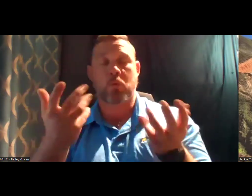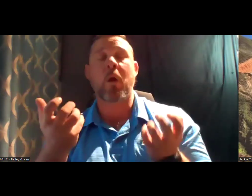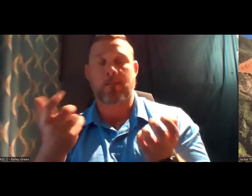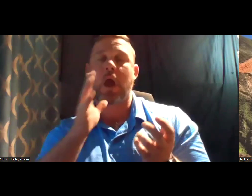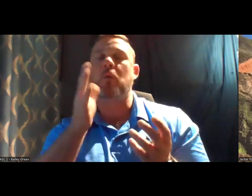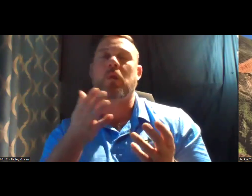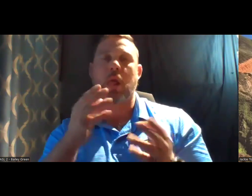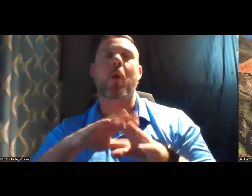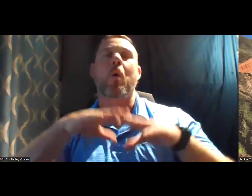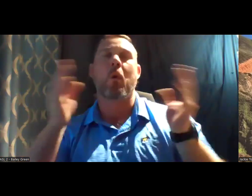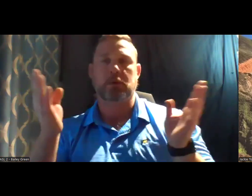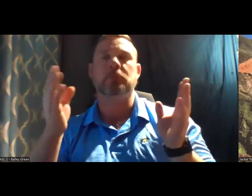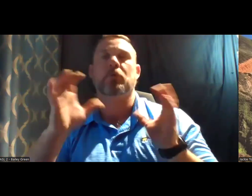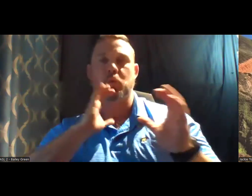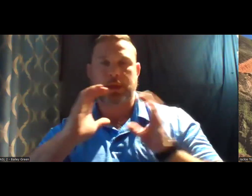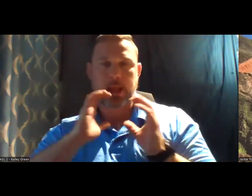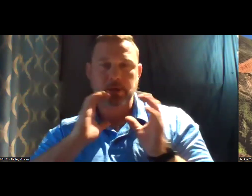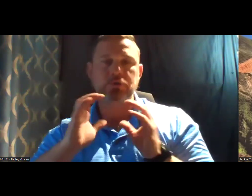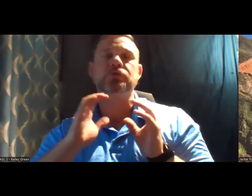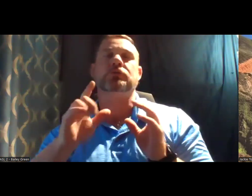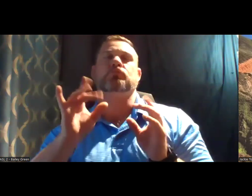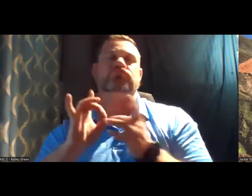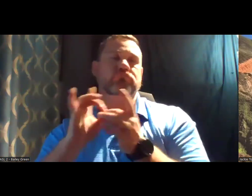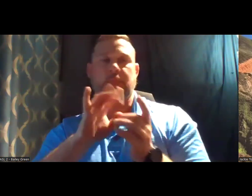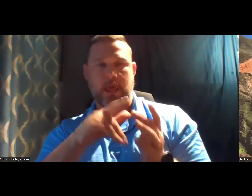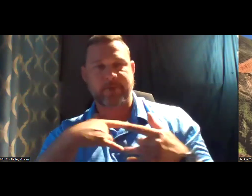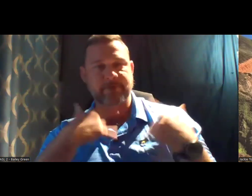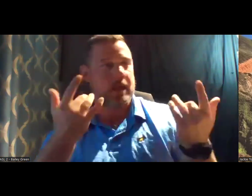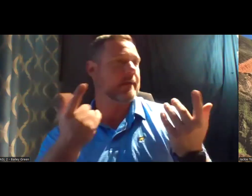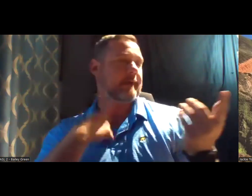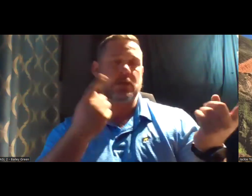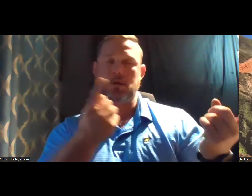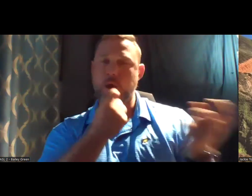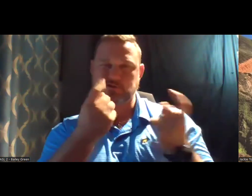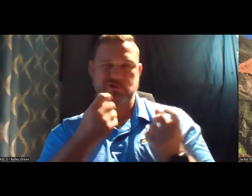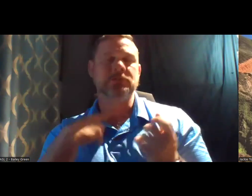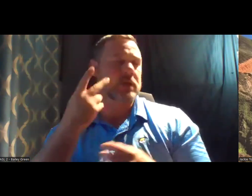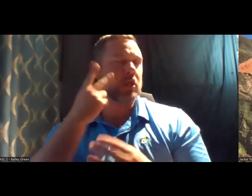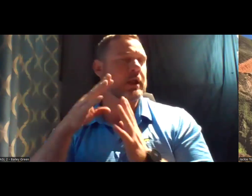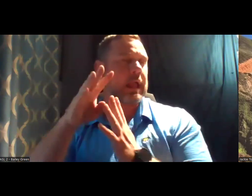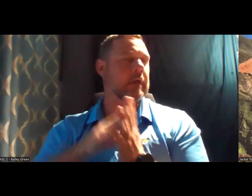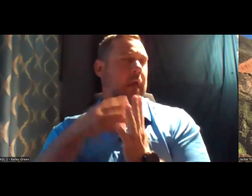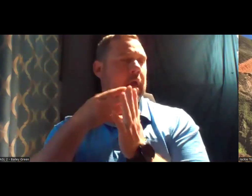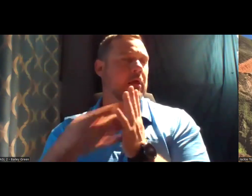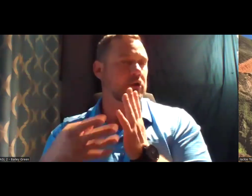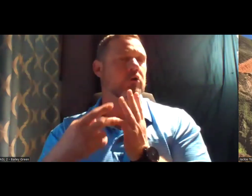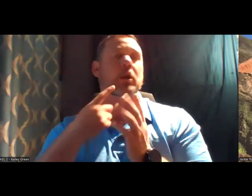doors of communication open relative to the event to field any questions, because I looked at the calendar and I said hooray and yikes at the